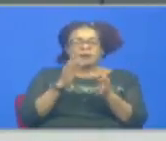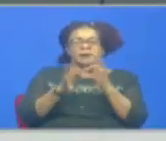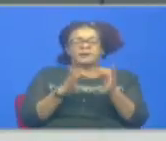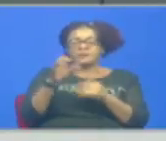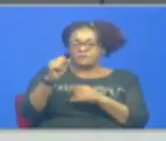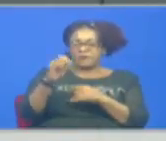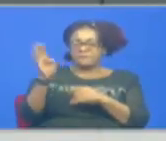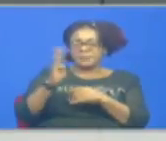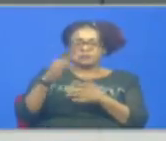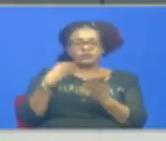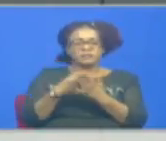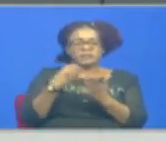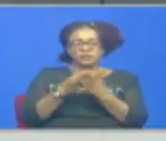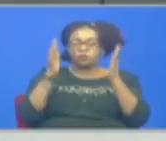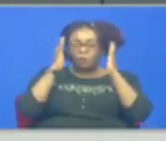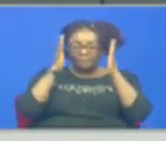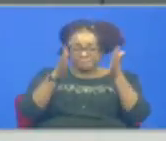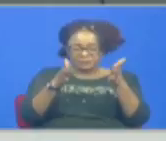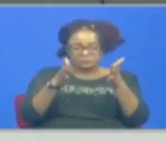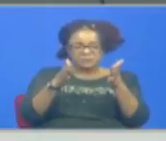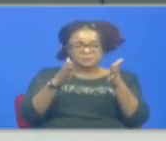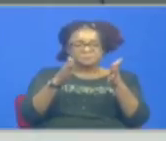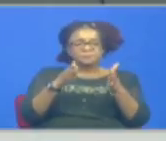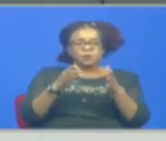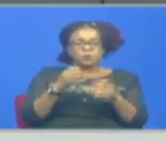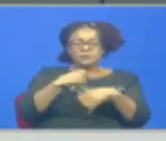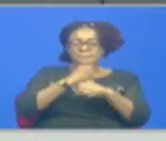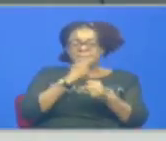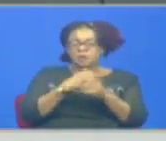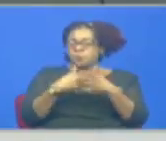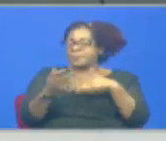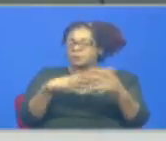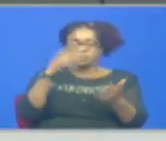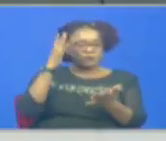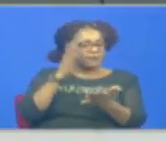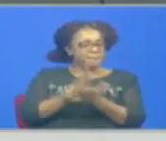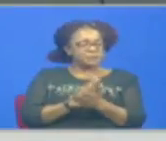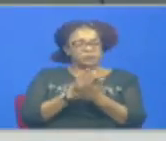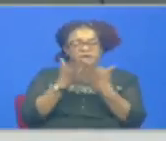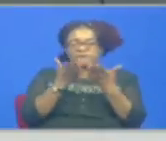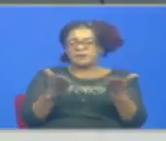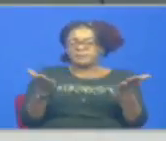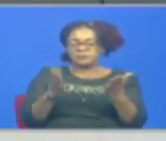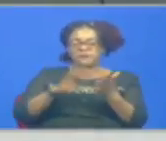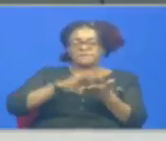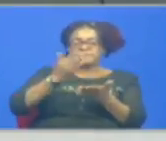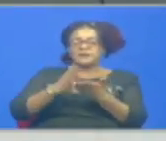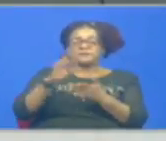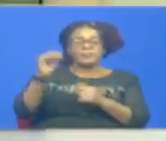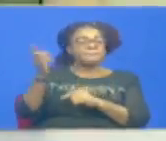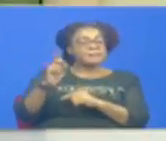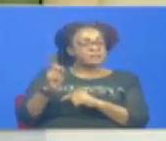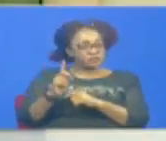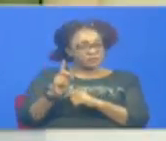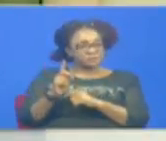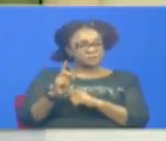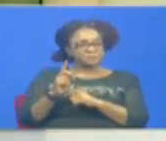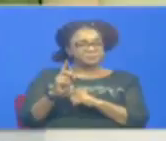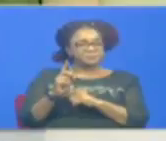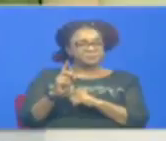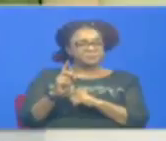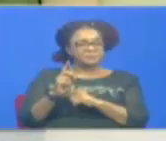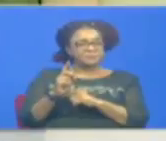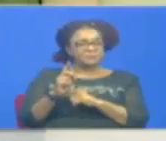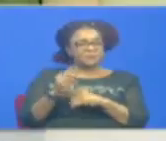billion shillings commitment was made without confirmation of availability of funds from the ministry. Of interest to